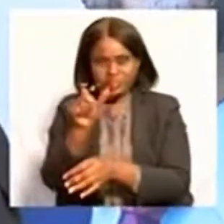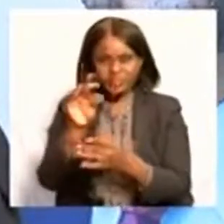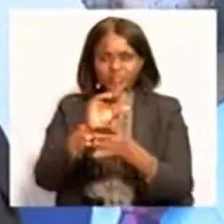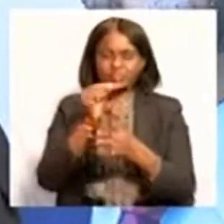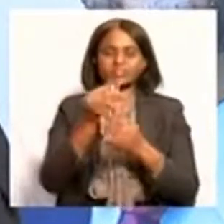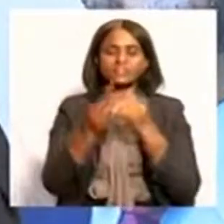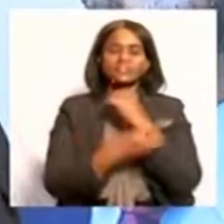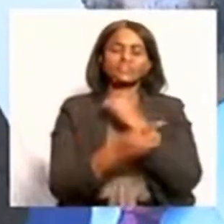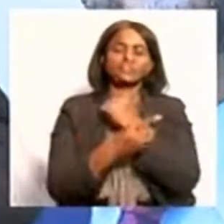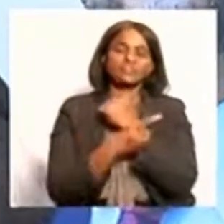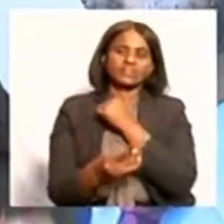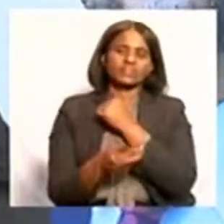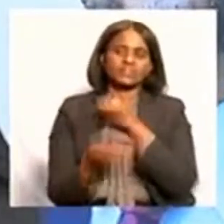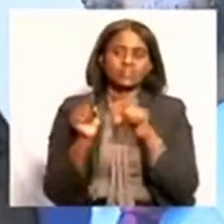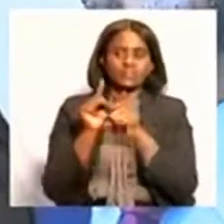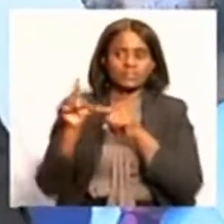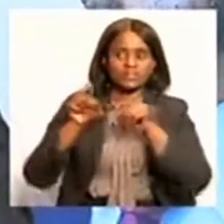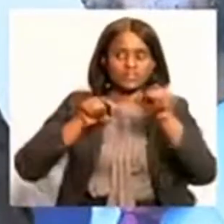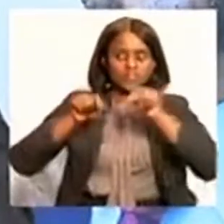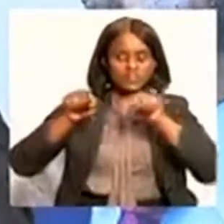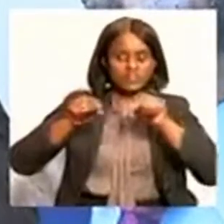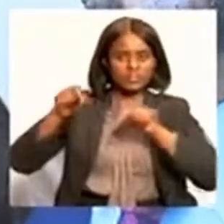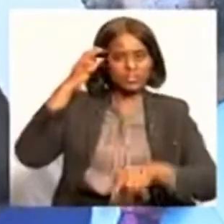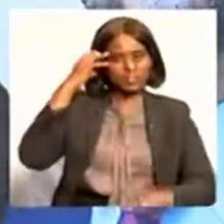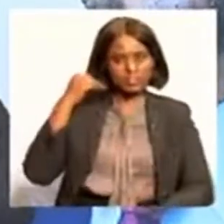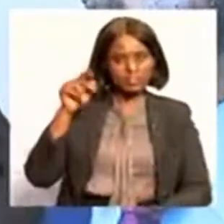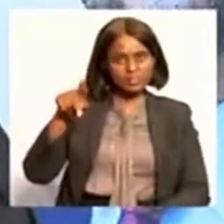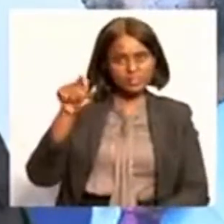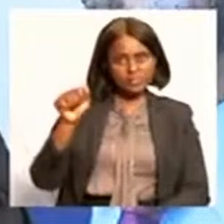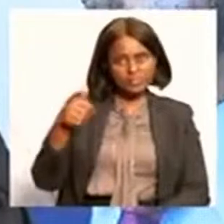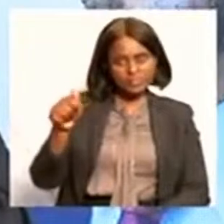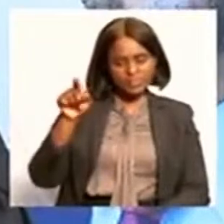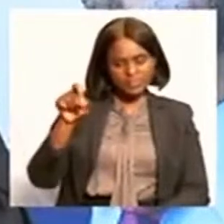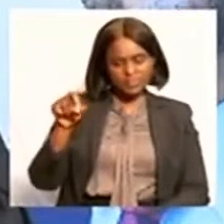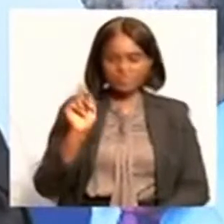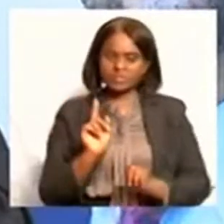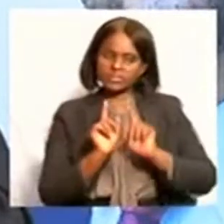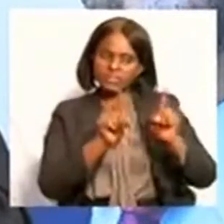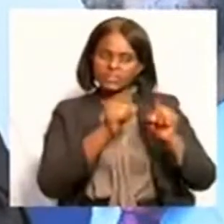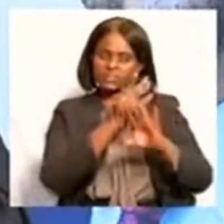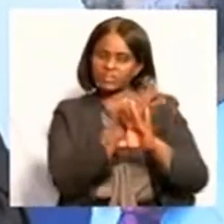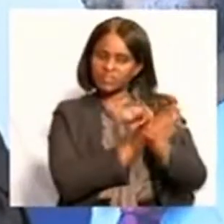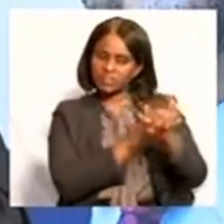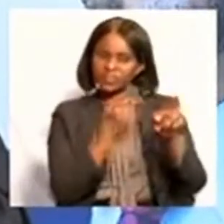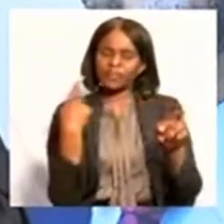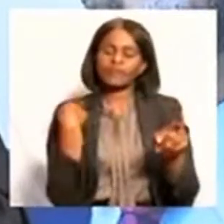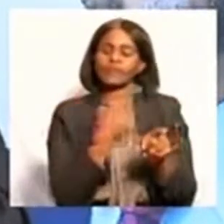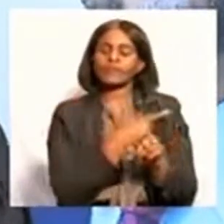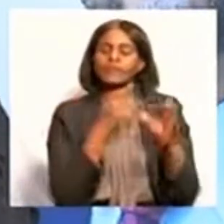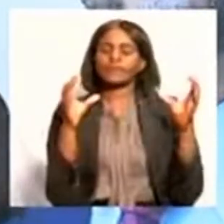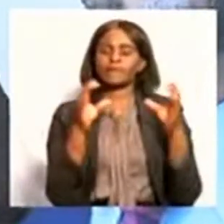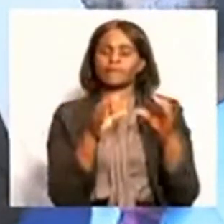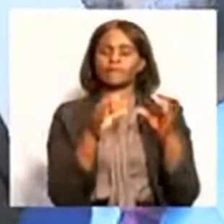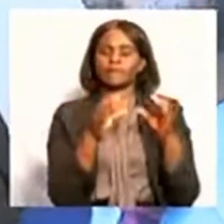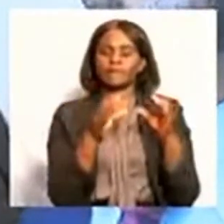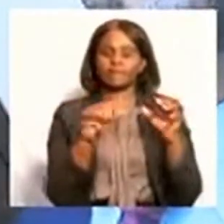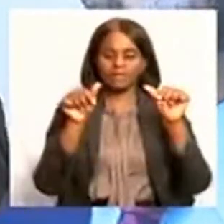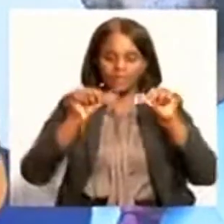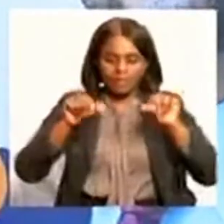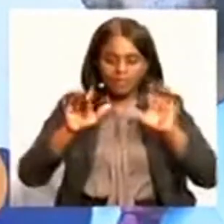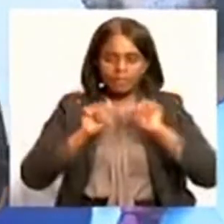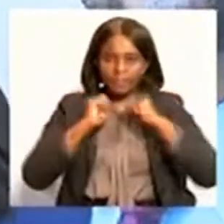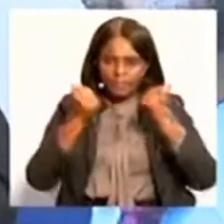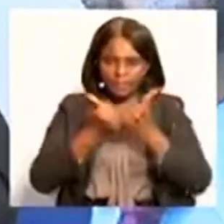departments, the controlling officers are required now to appear before that parliamentary committee. Auditor General